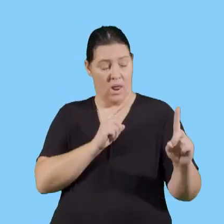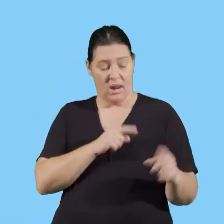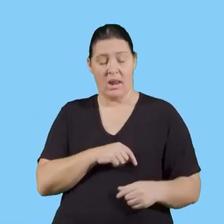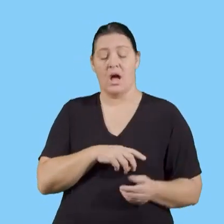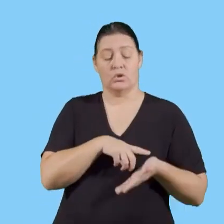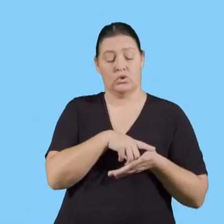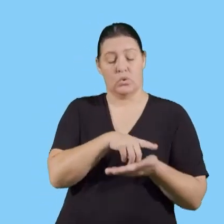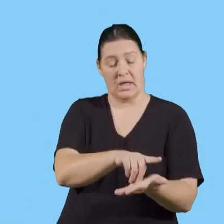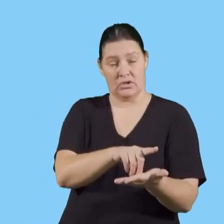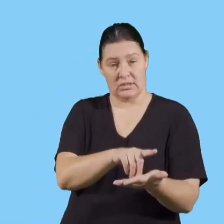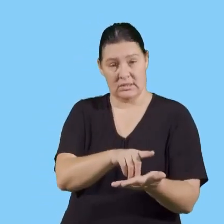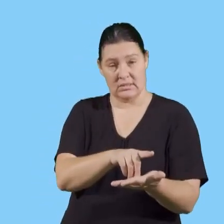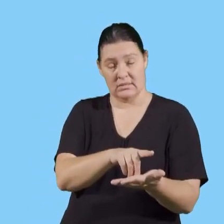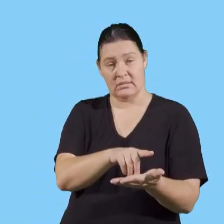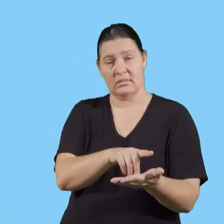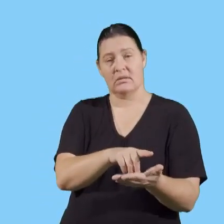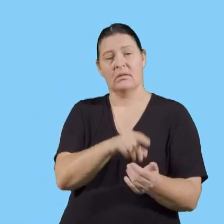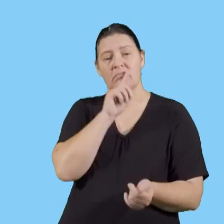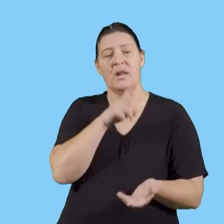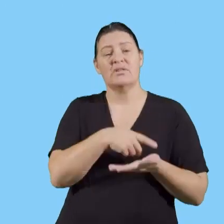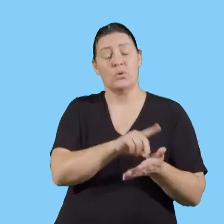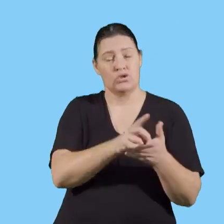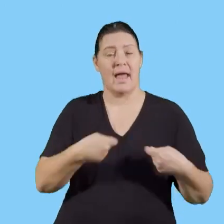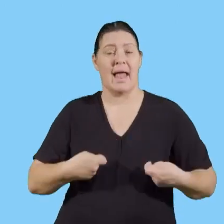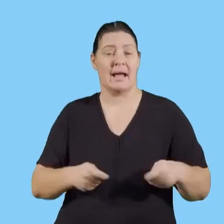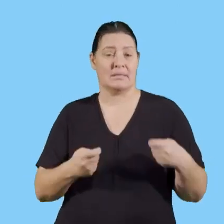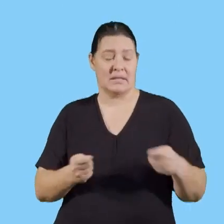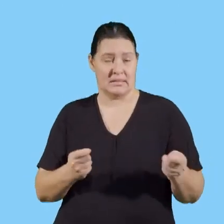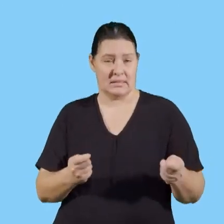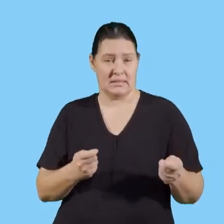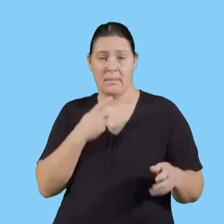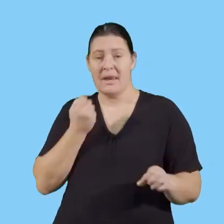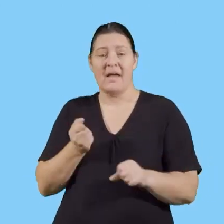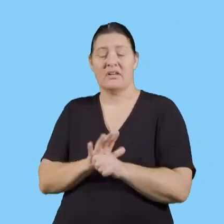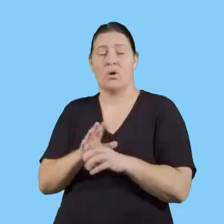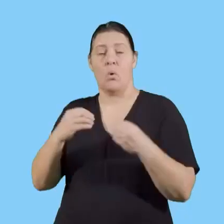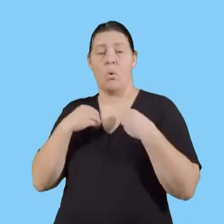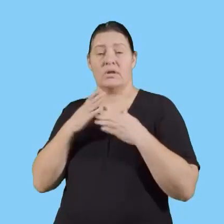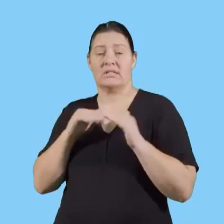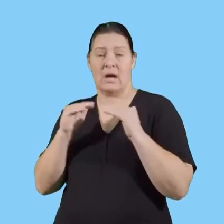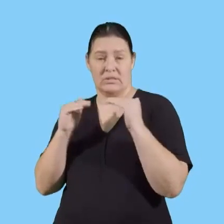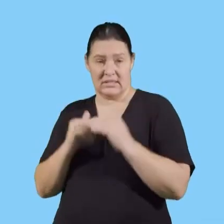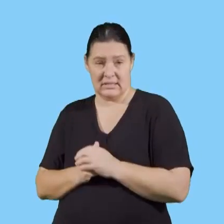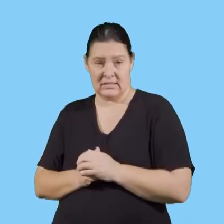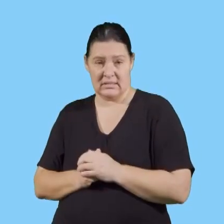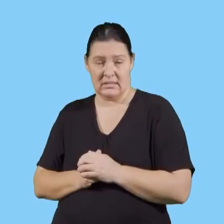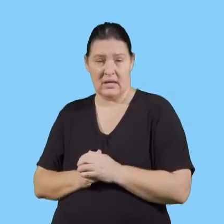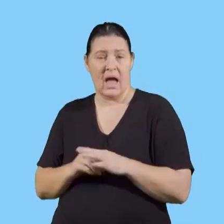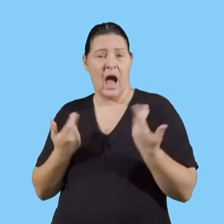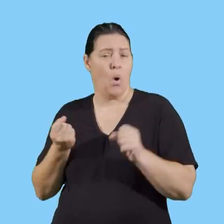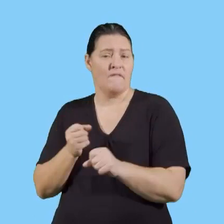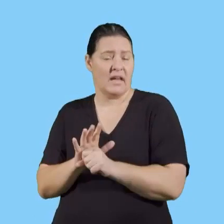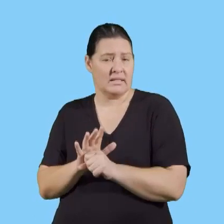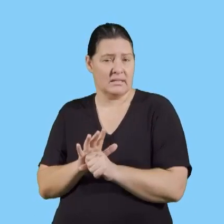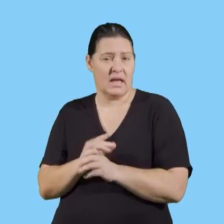donations. Remember, donations are an expense. That means they will affect my owner's equity. In what way will